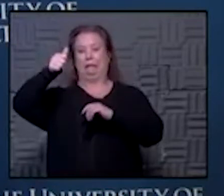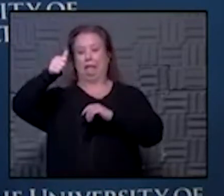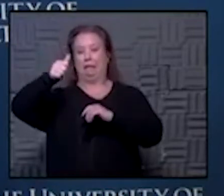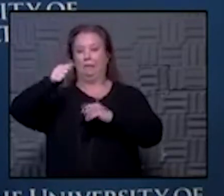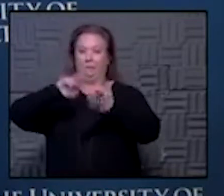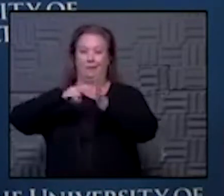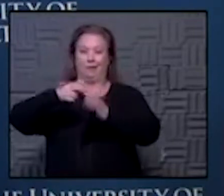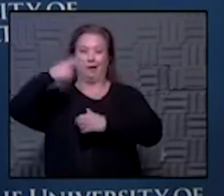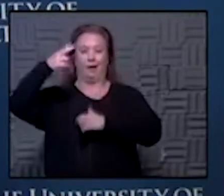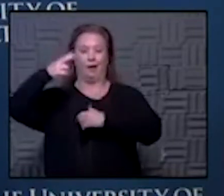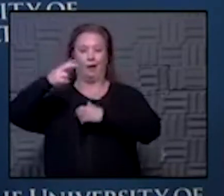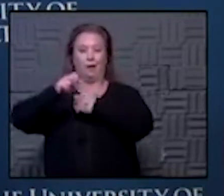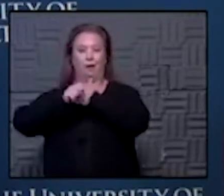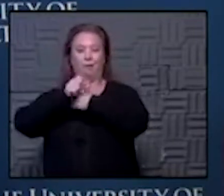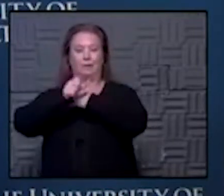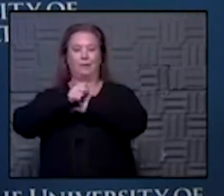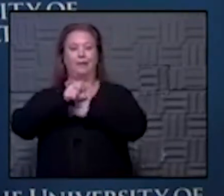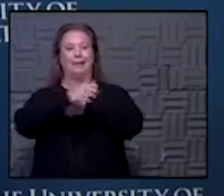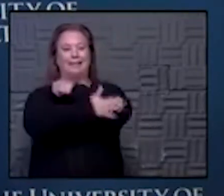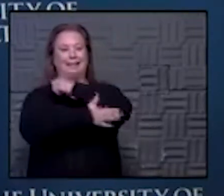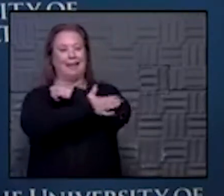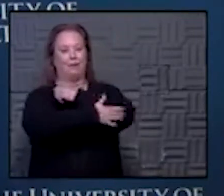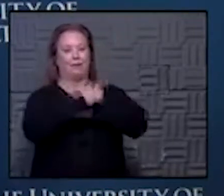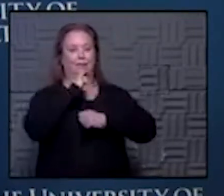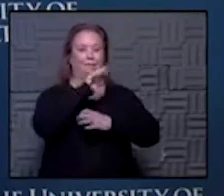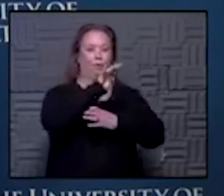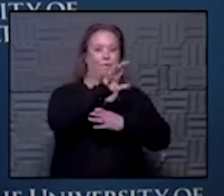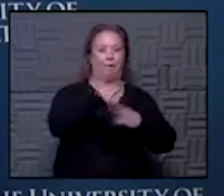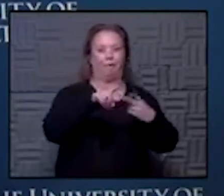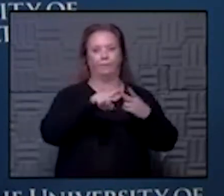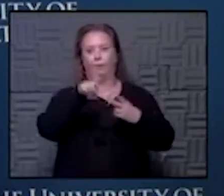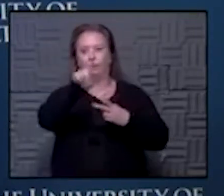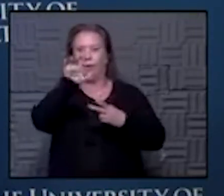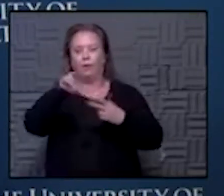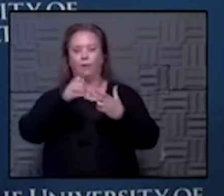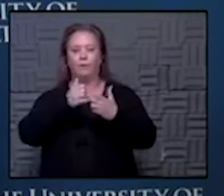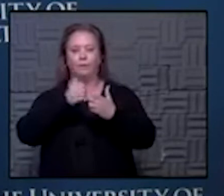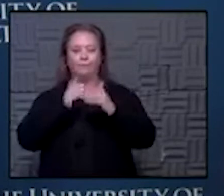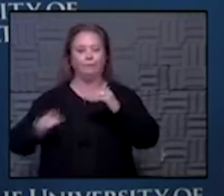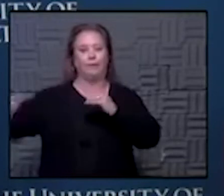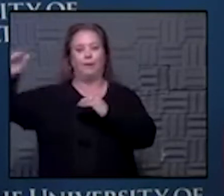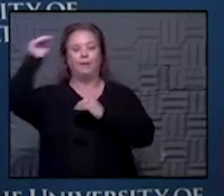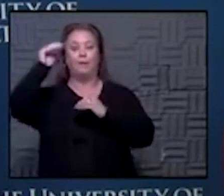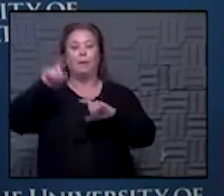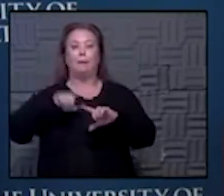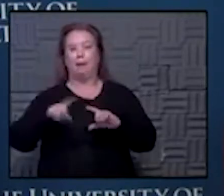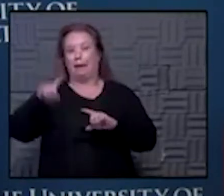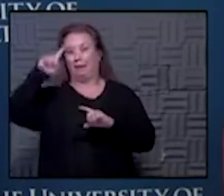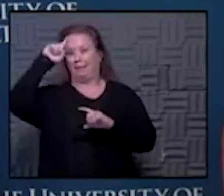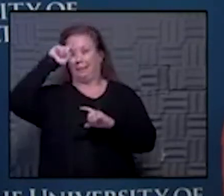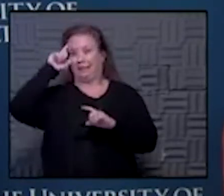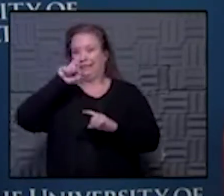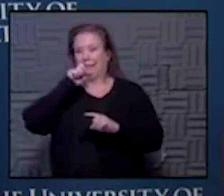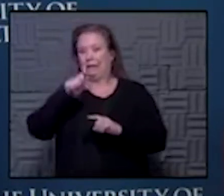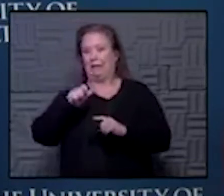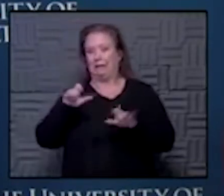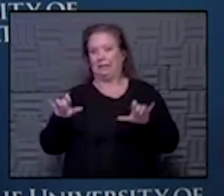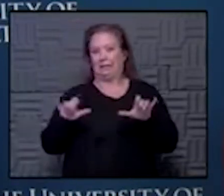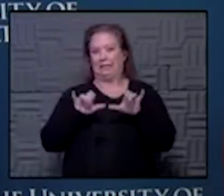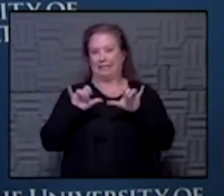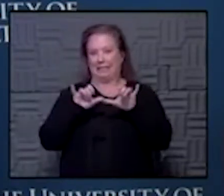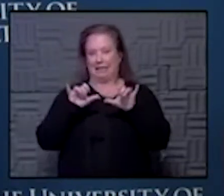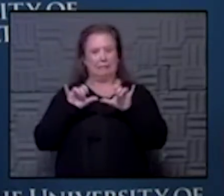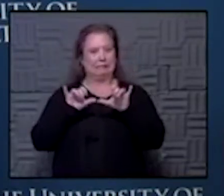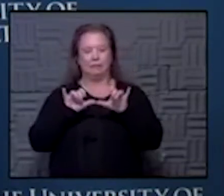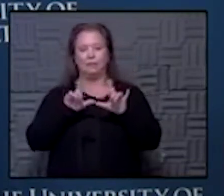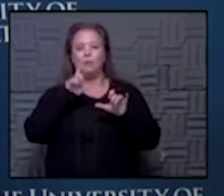risk, and then the counties have extended that to 45 and then 100 and then even beyond that. But I really think it's not so much the size of the gathering,